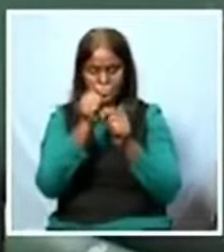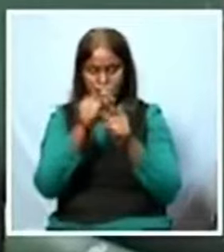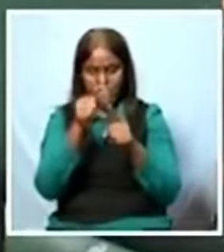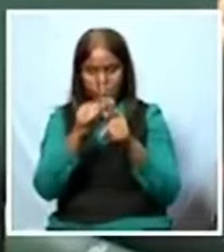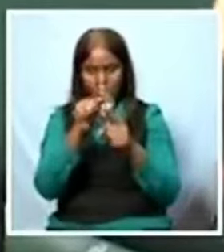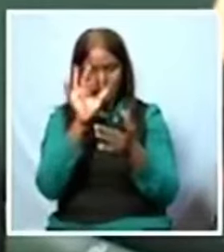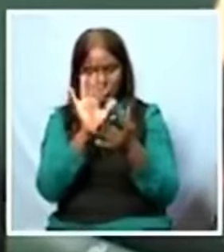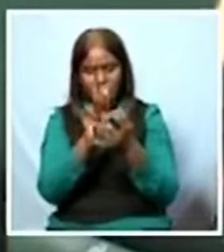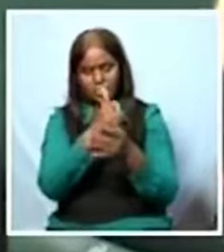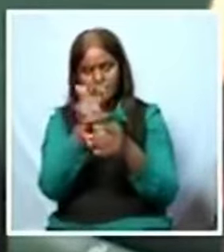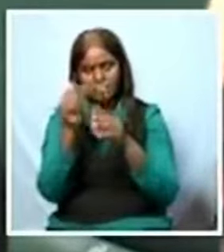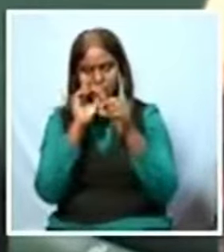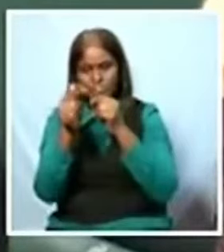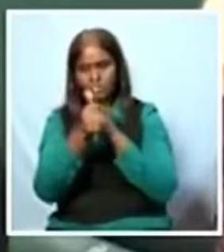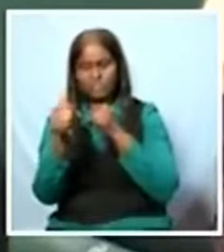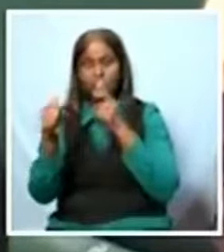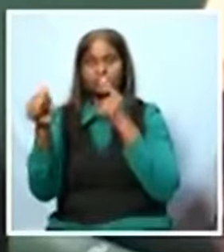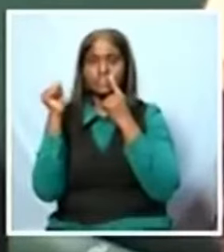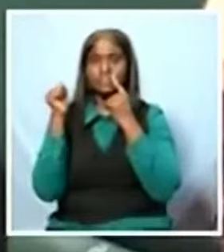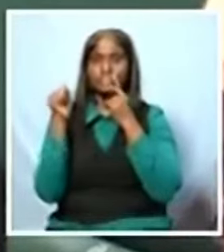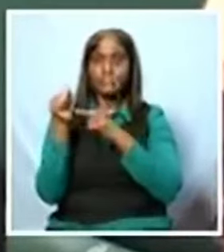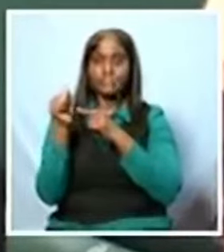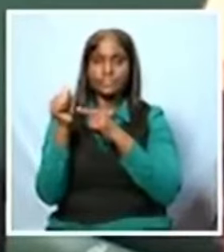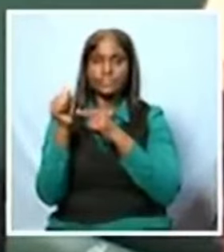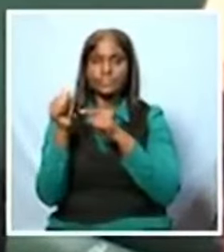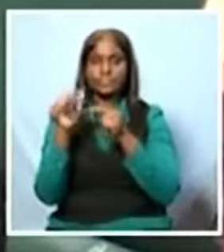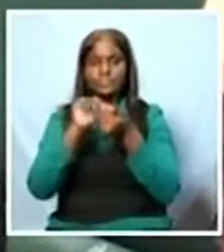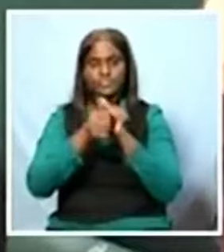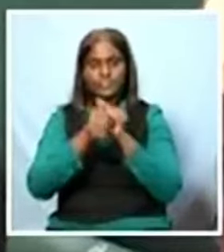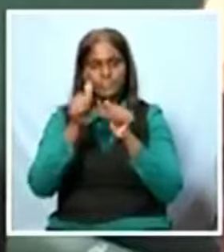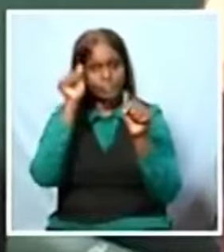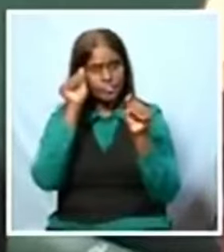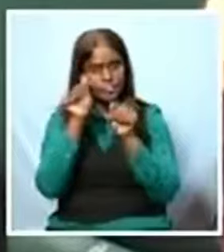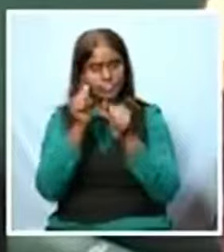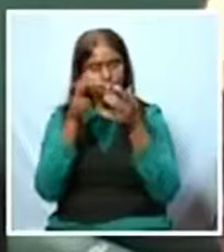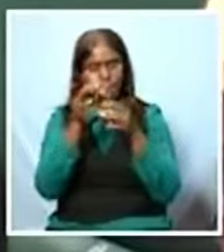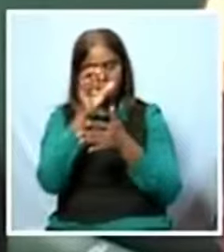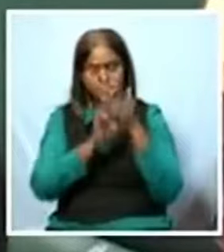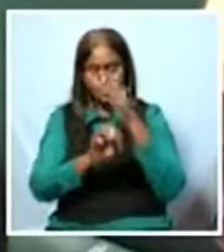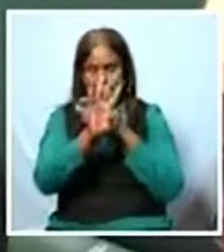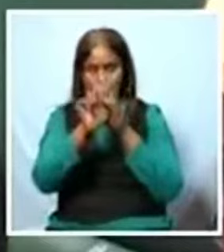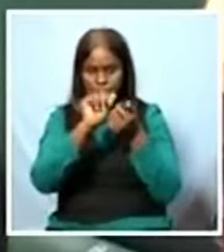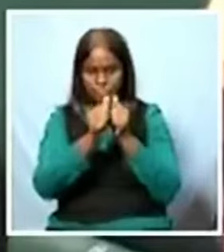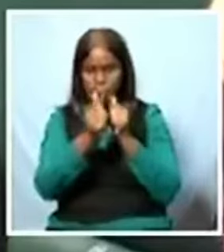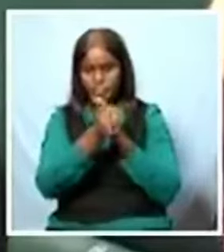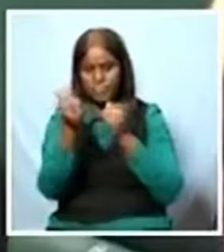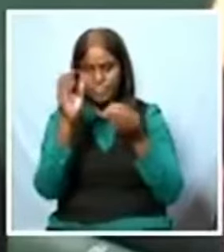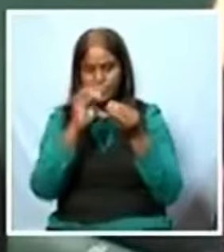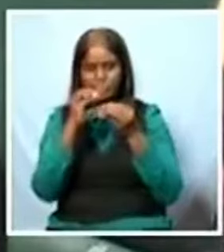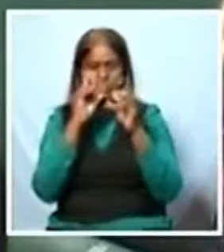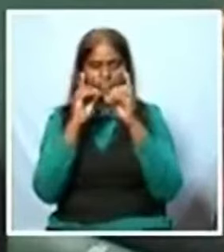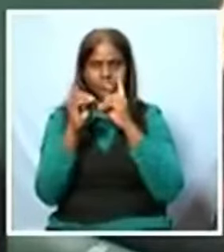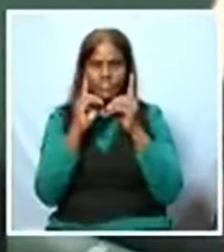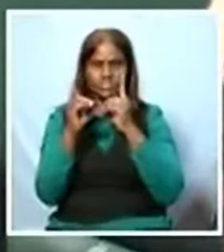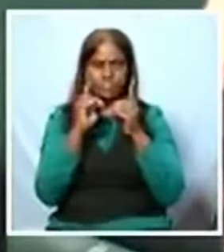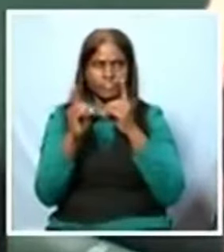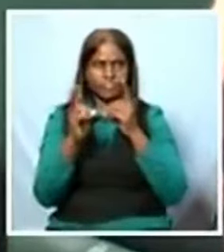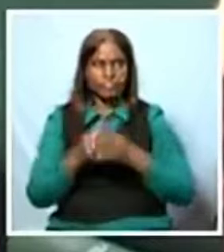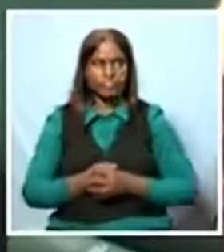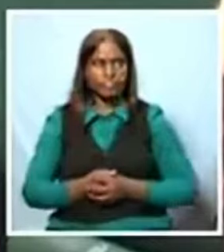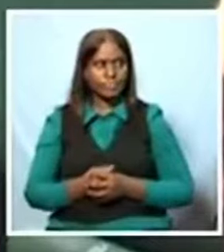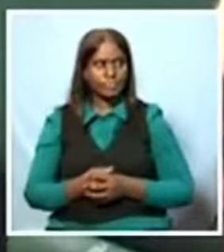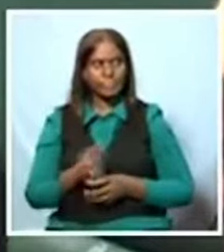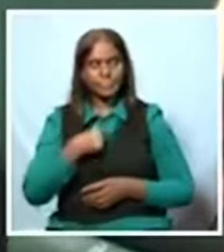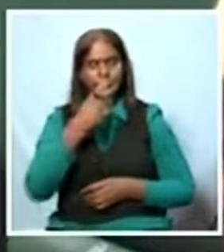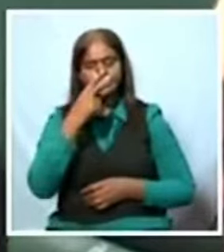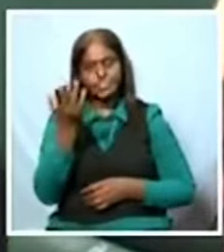as circulated. Any debate, any objection? Amendment is agreed to. Clause 4 as amended. Any further debate? I